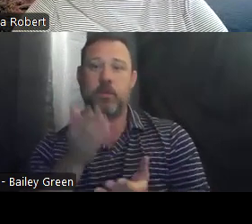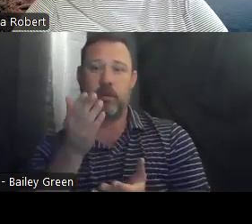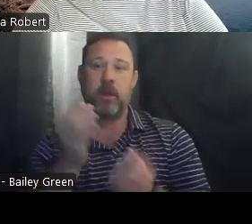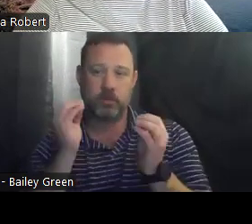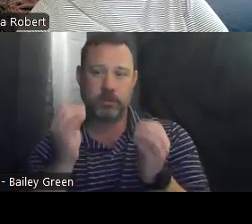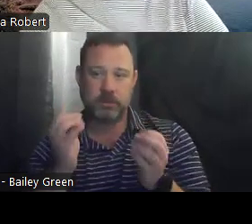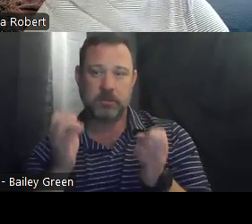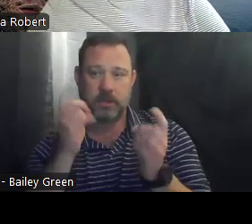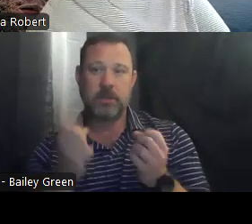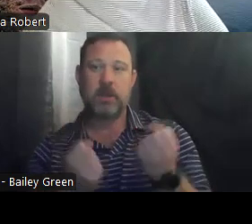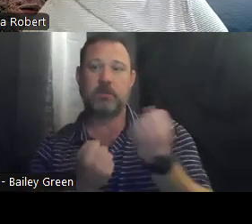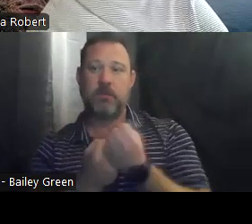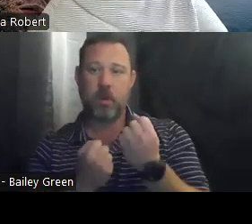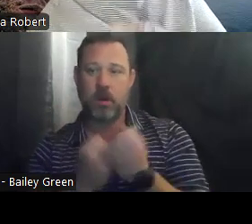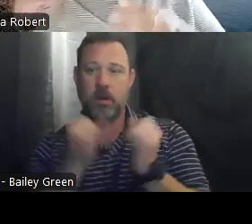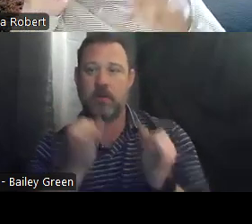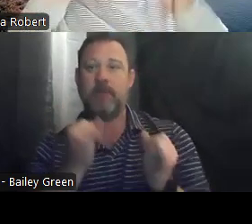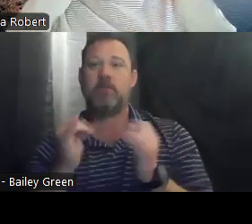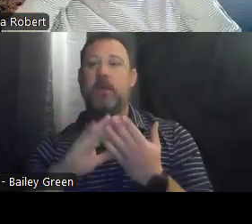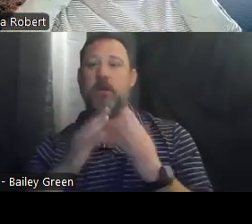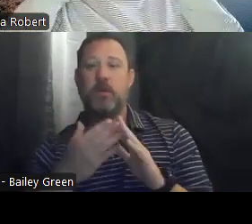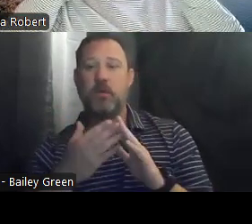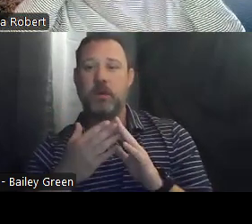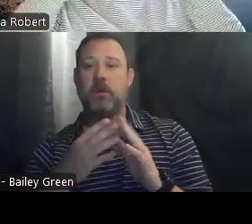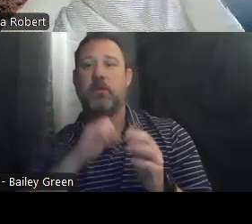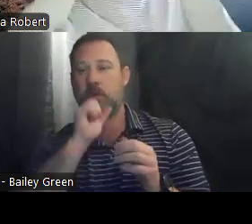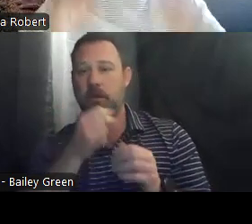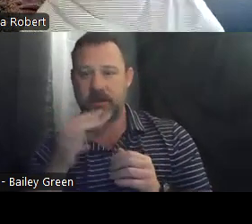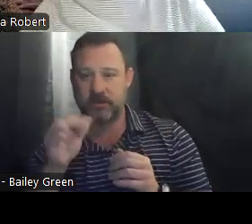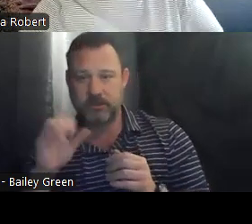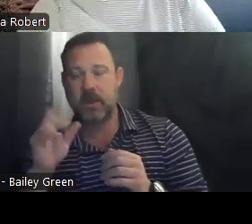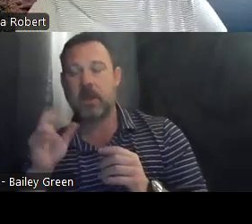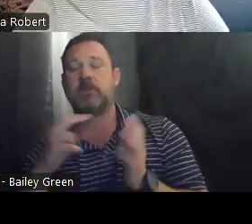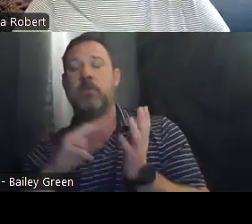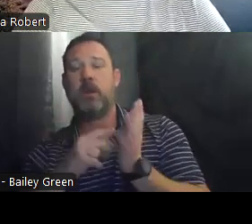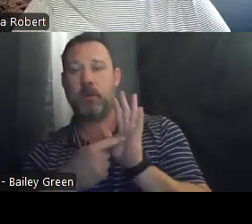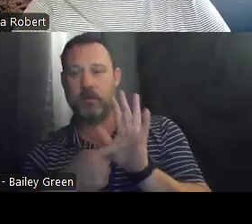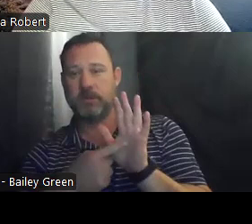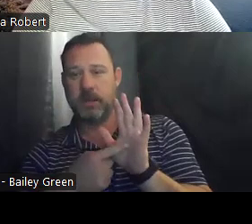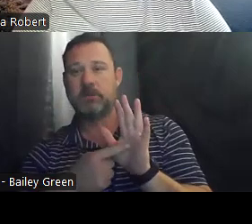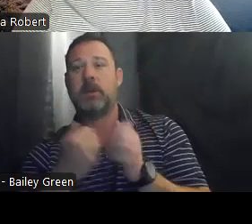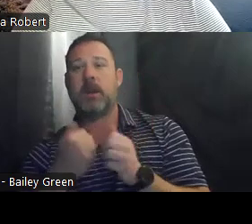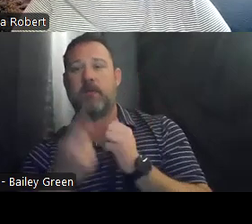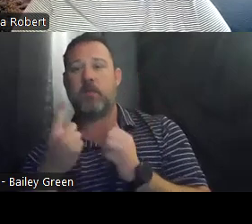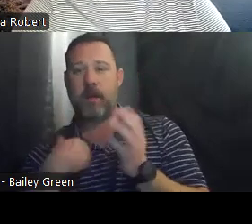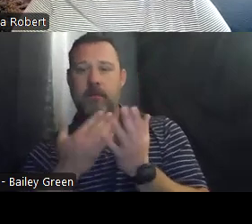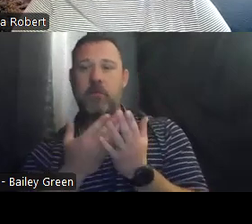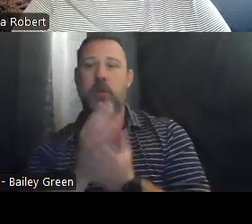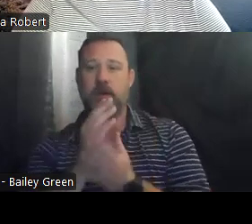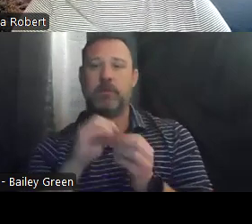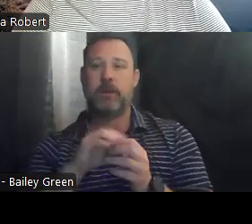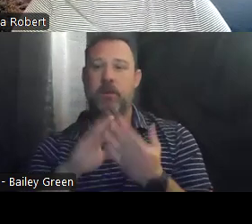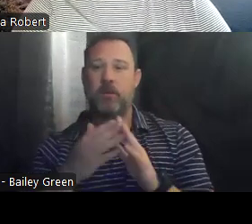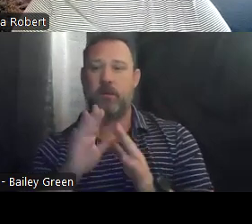and educate and support an individual as they're in the community. We love HCBS and what it stands for. Everyone should have a right to be in the community